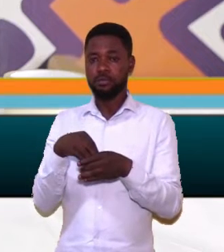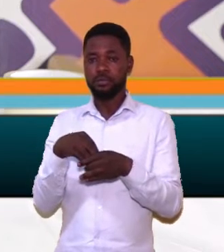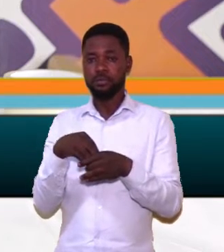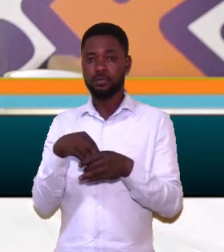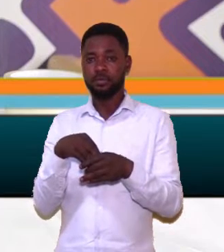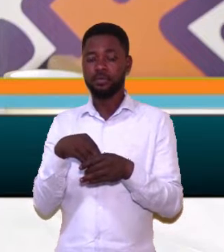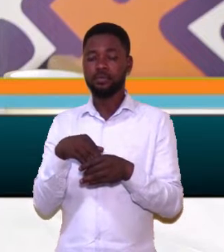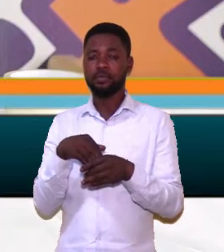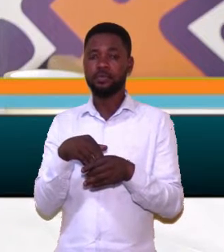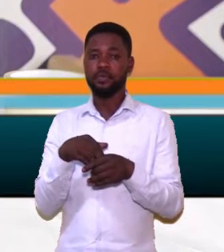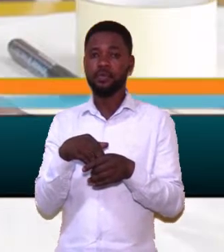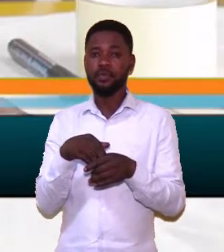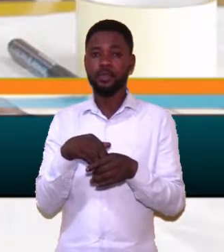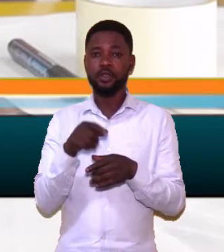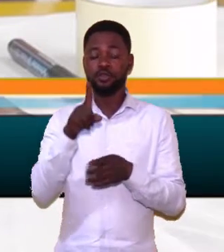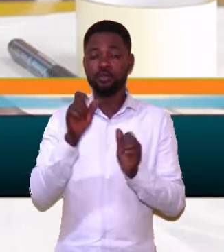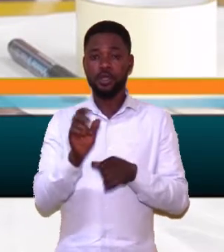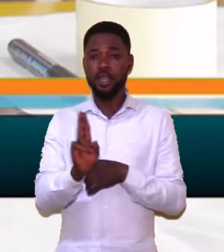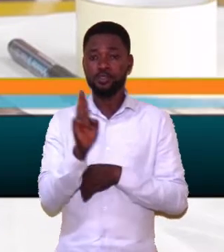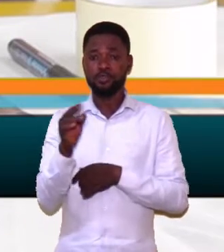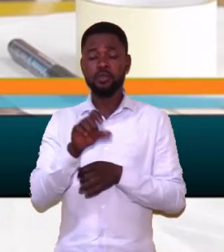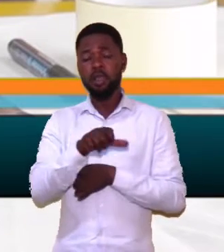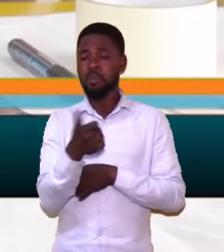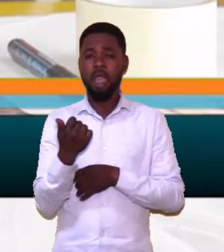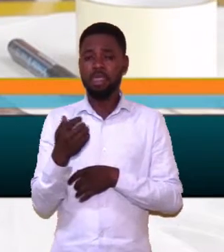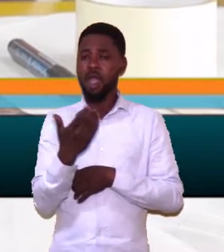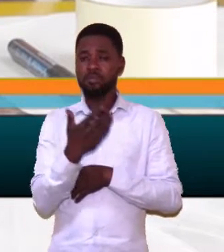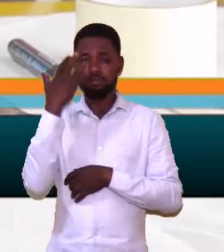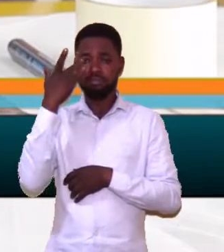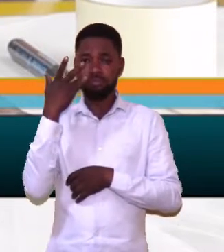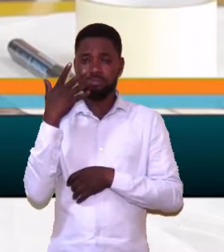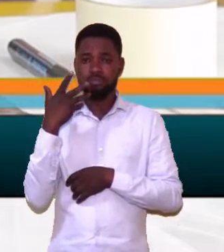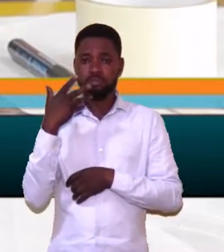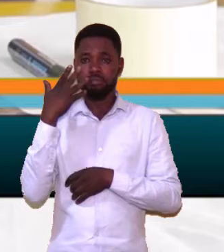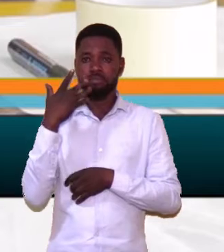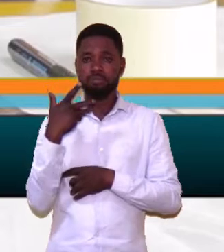be careful. You can use different colors of food coloring.